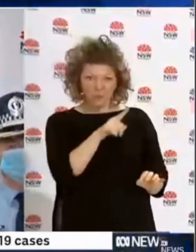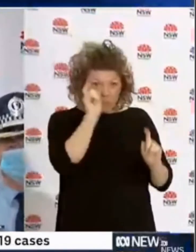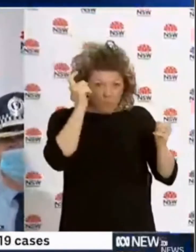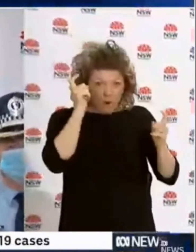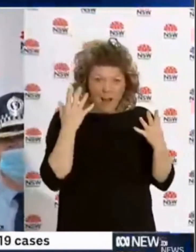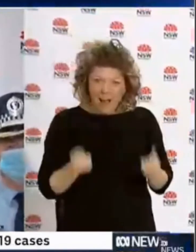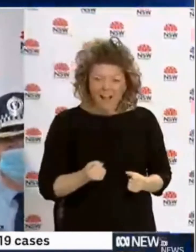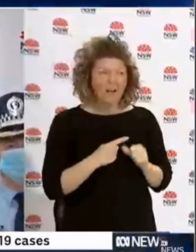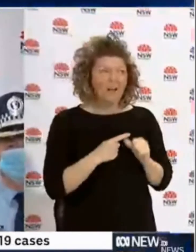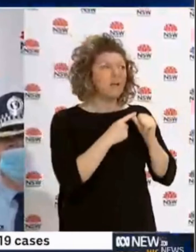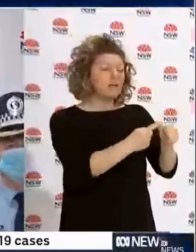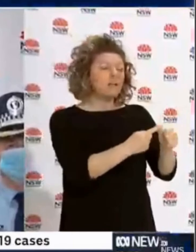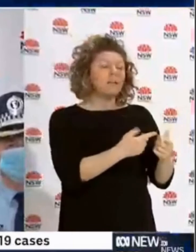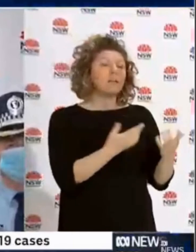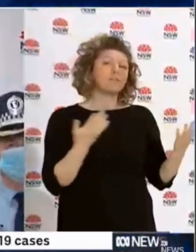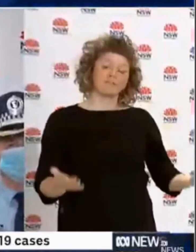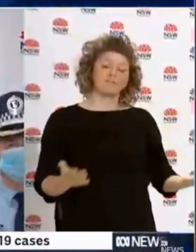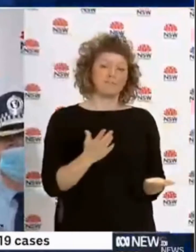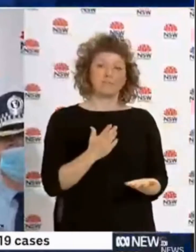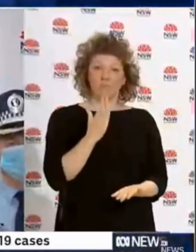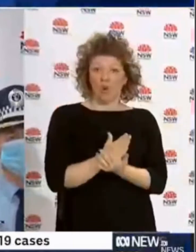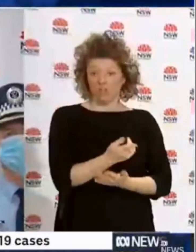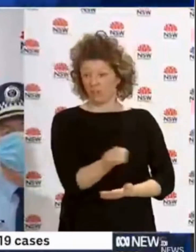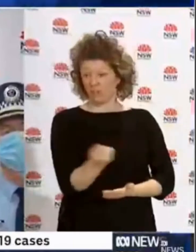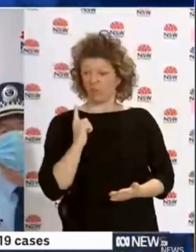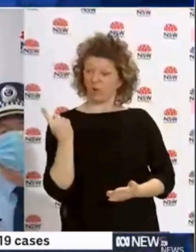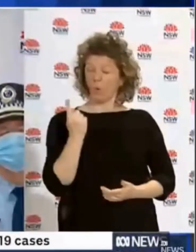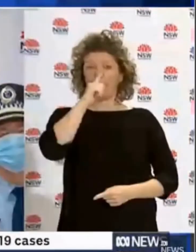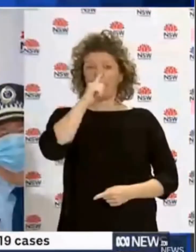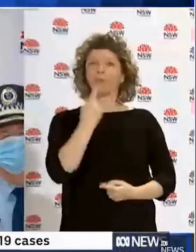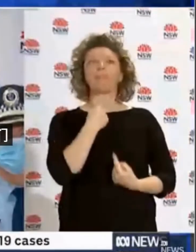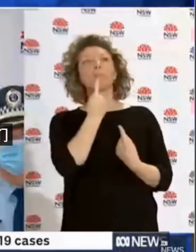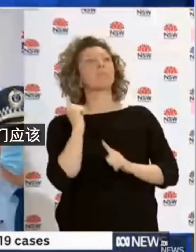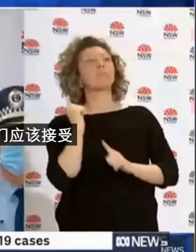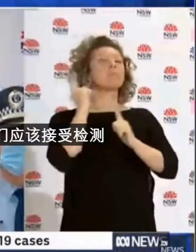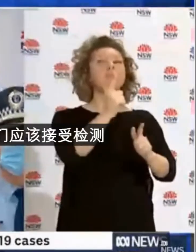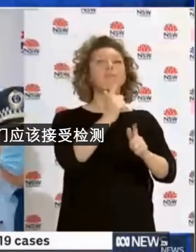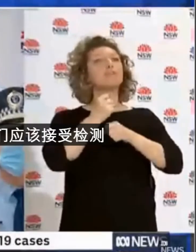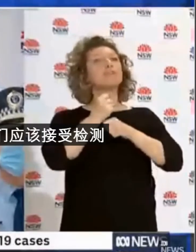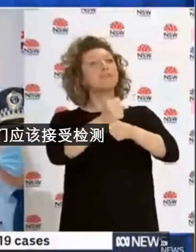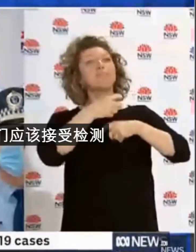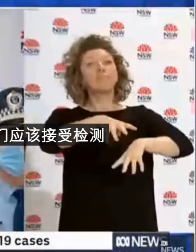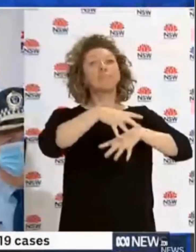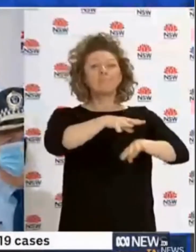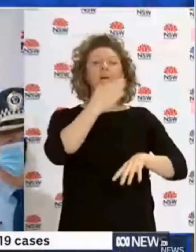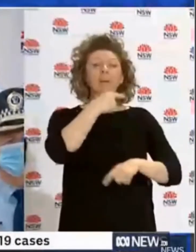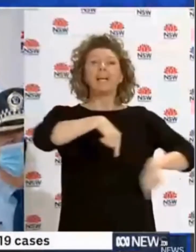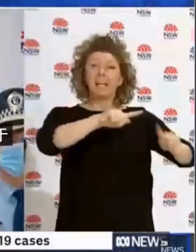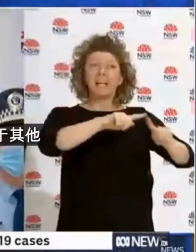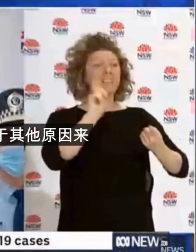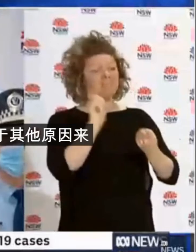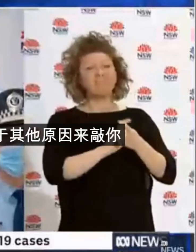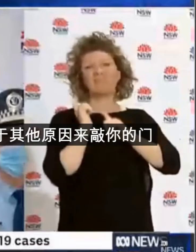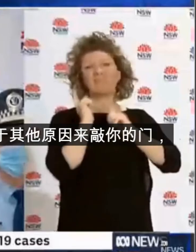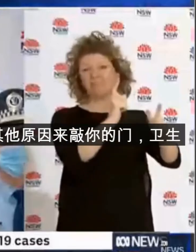quite simply, those people who went to the demonstration should get tested. They should. And can